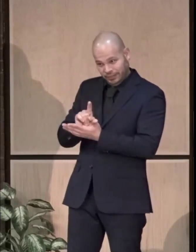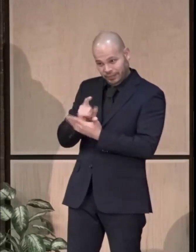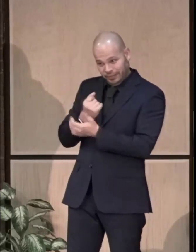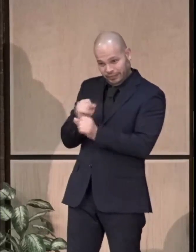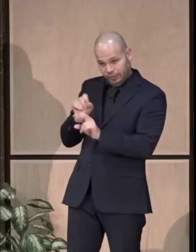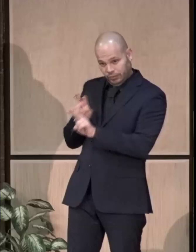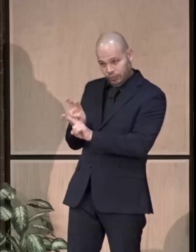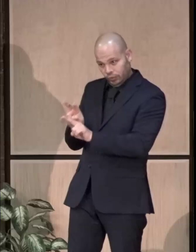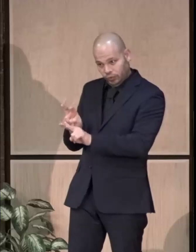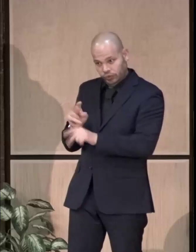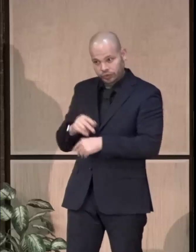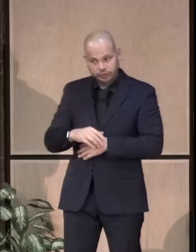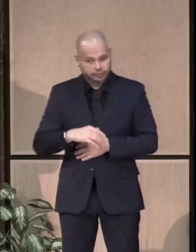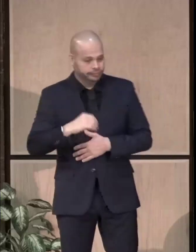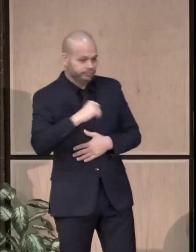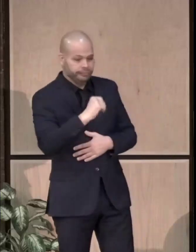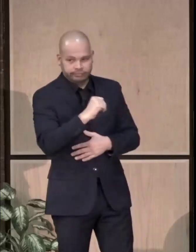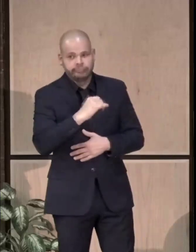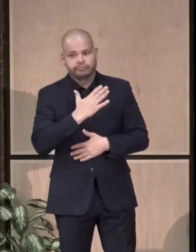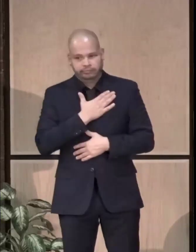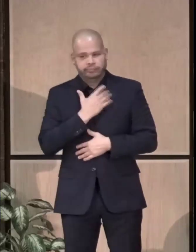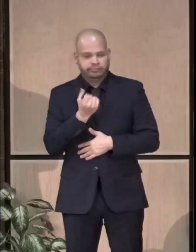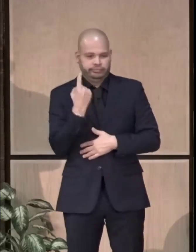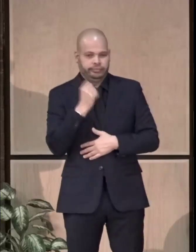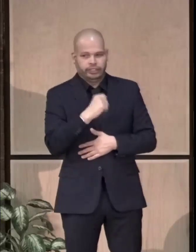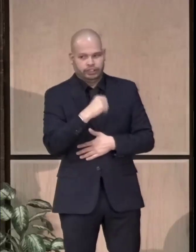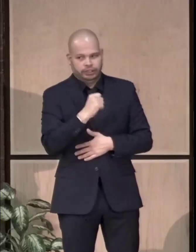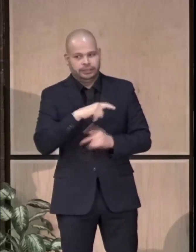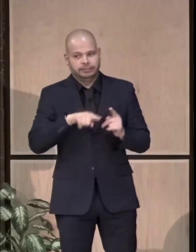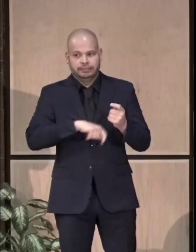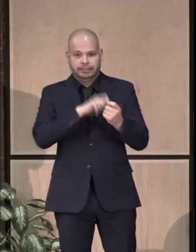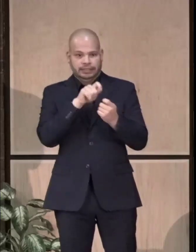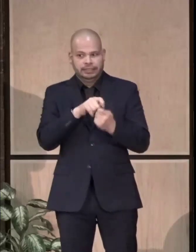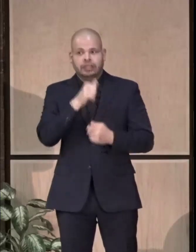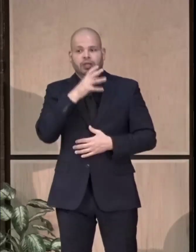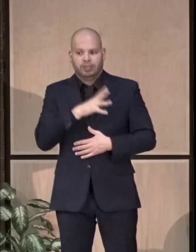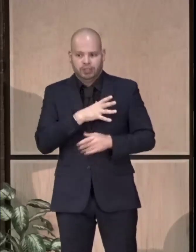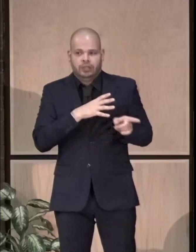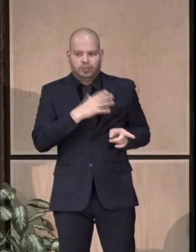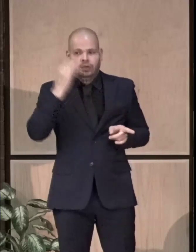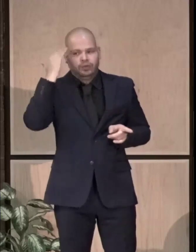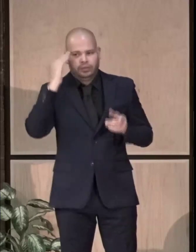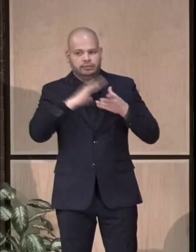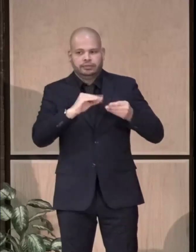I believe a female. I can't remember from Keller.